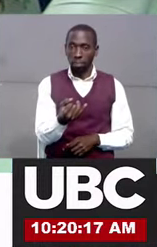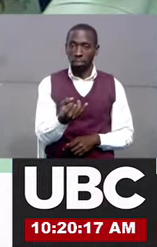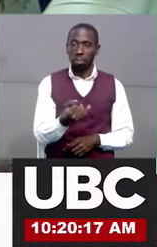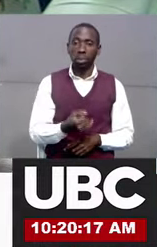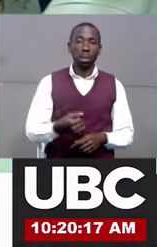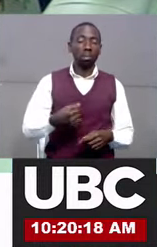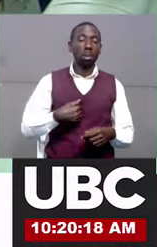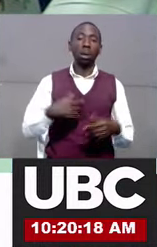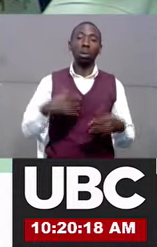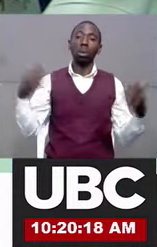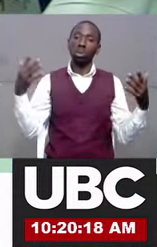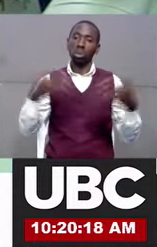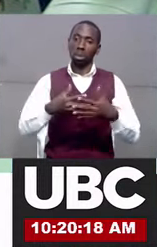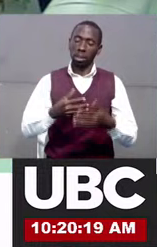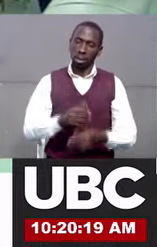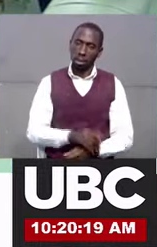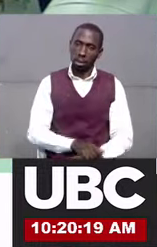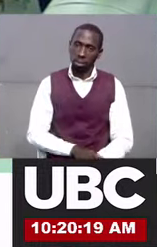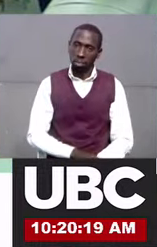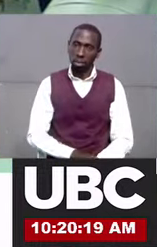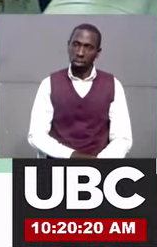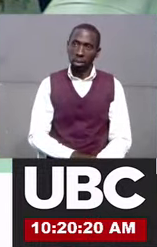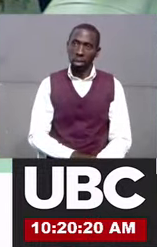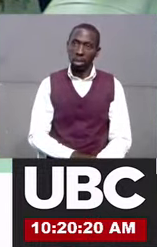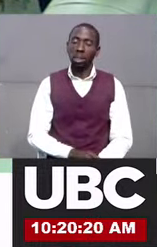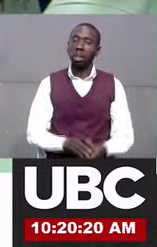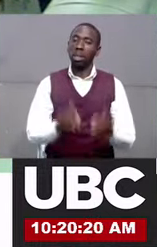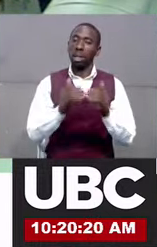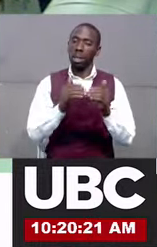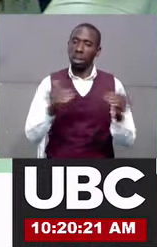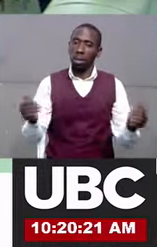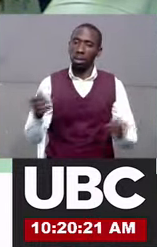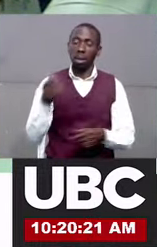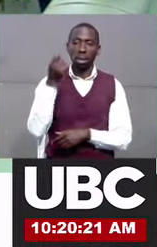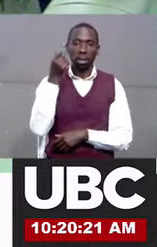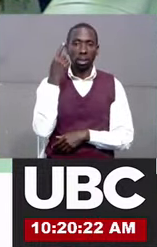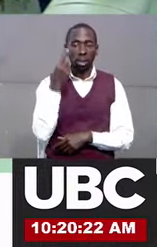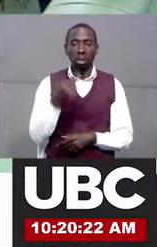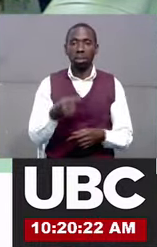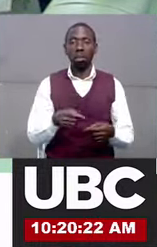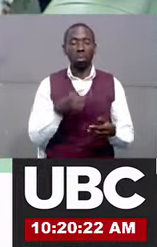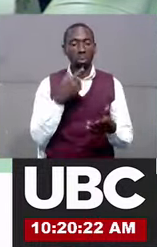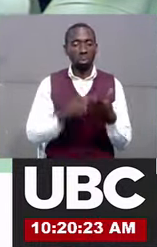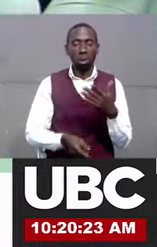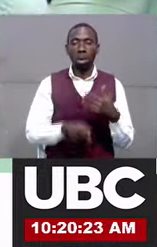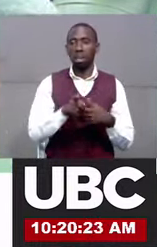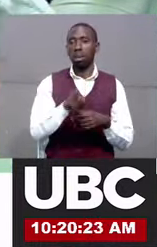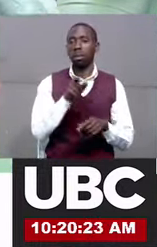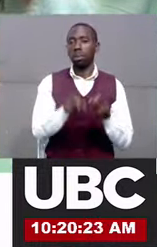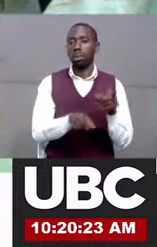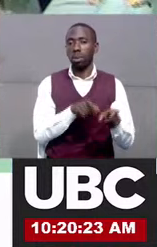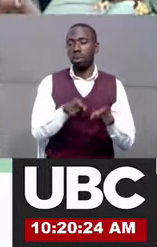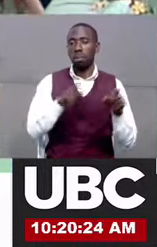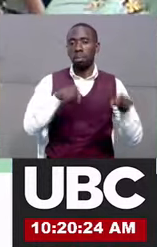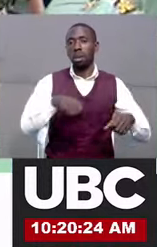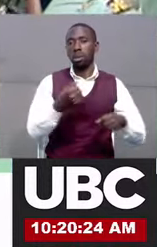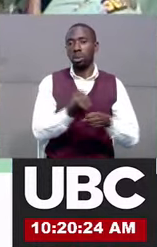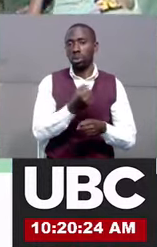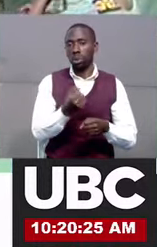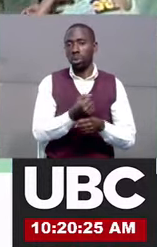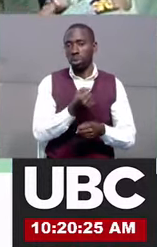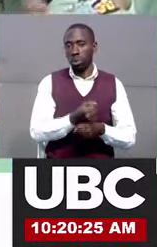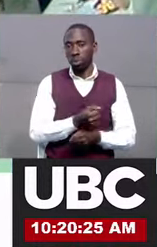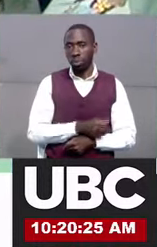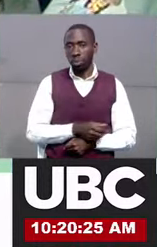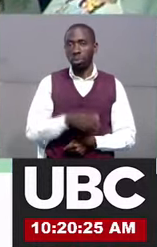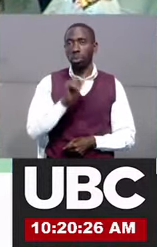I was shocked by the level of understanding of what these people are supposed to do. So, Madam Speaker, I